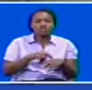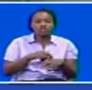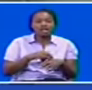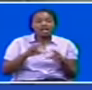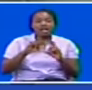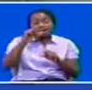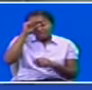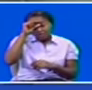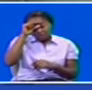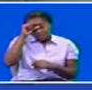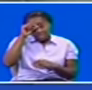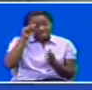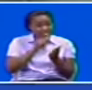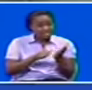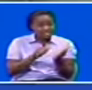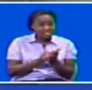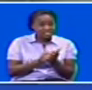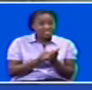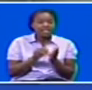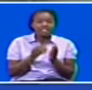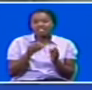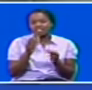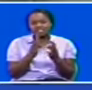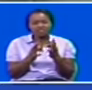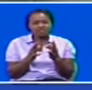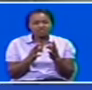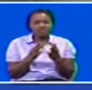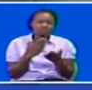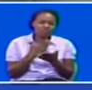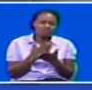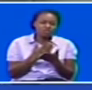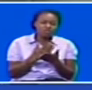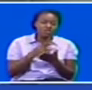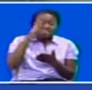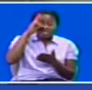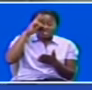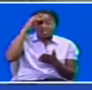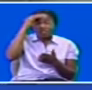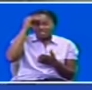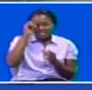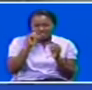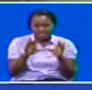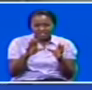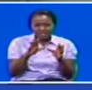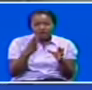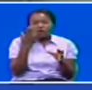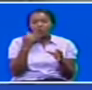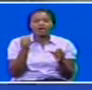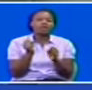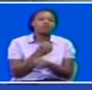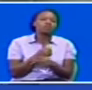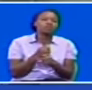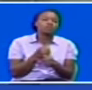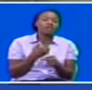agencies. In any event, there's no reason why we cannot create a sovereign fund for